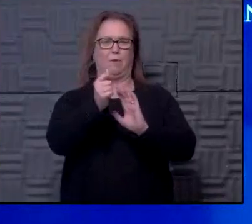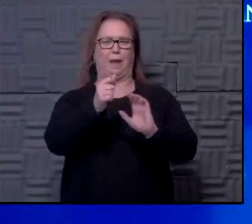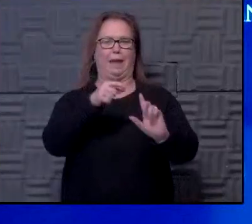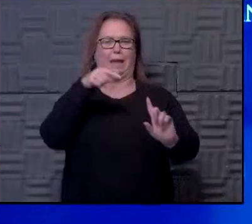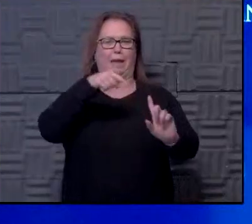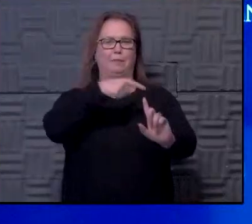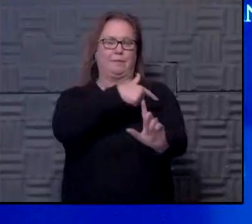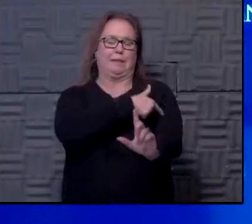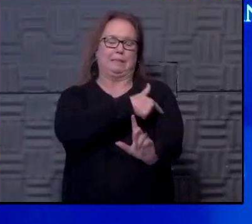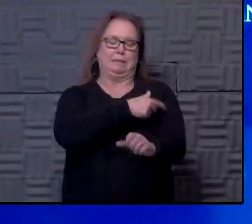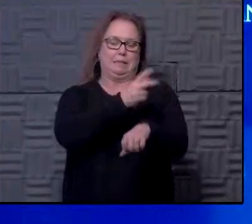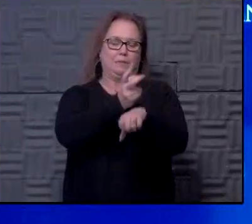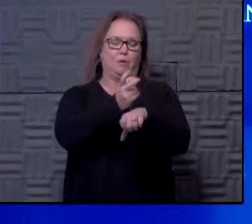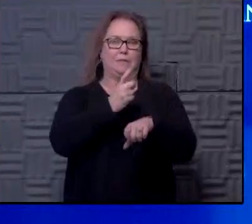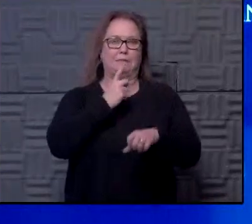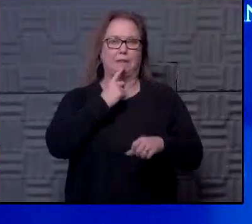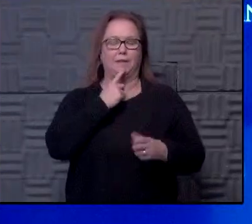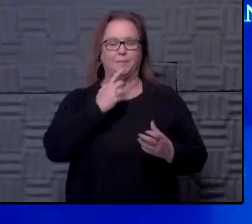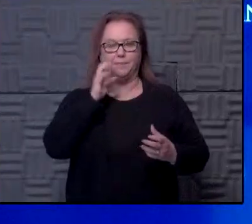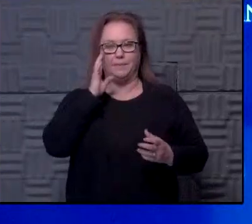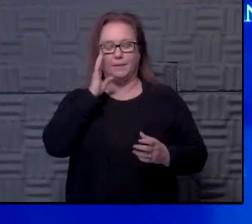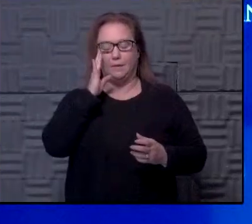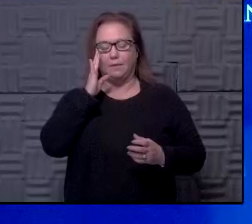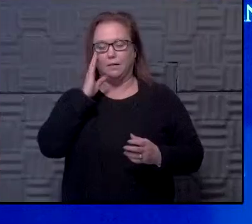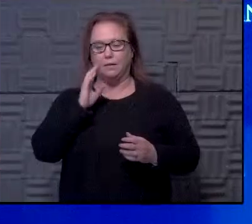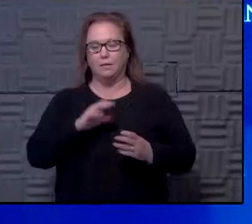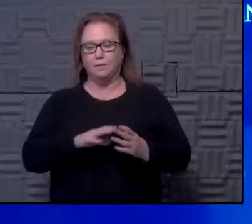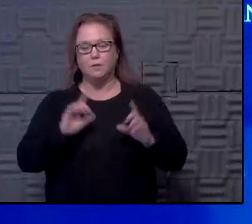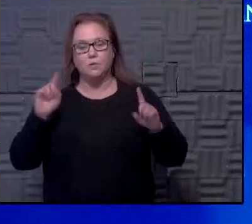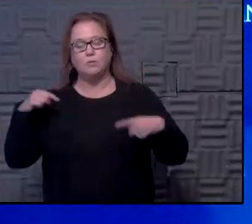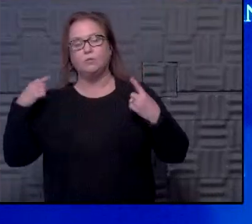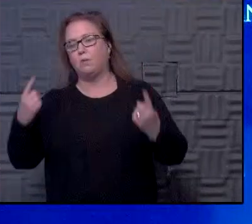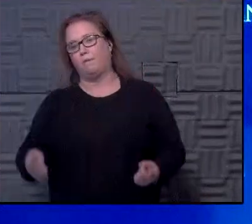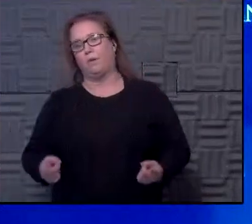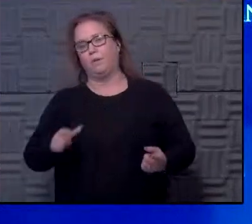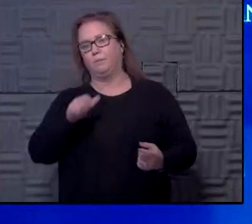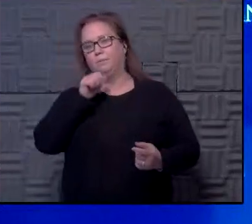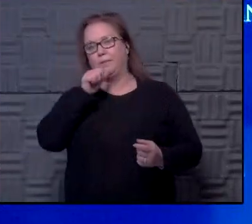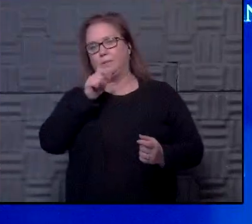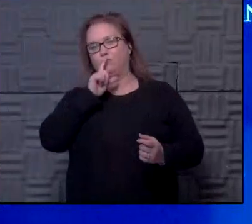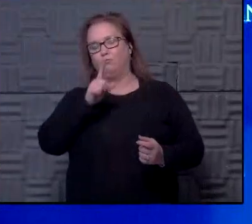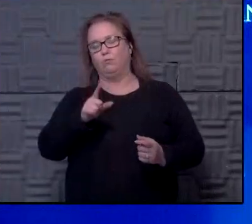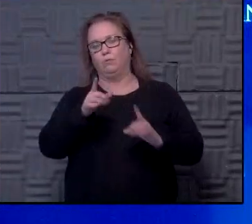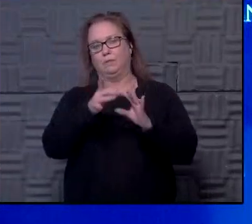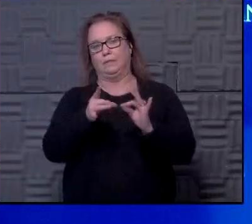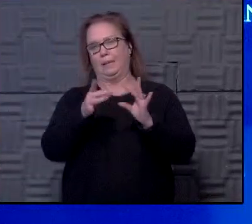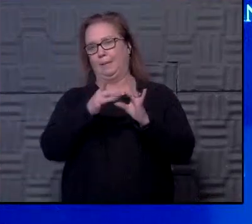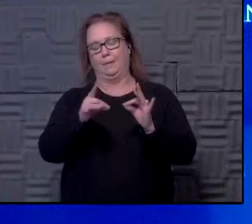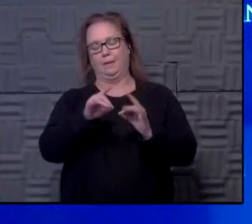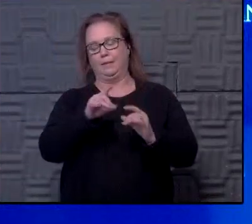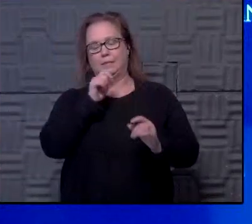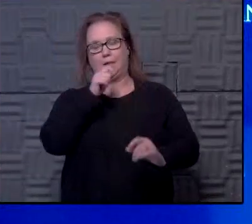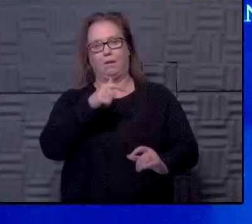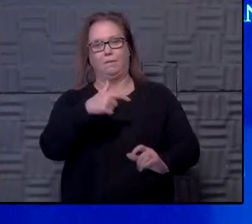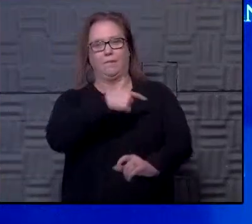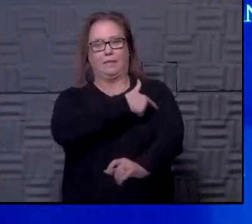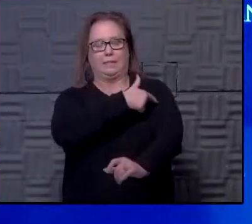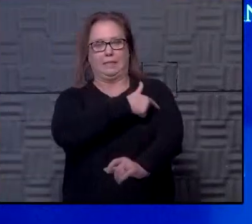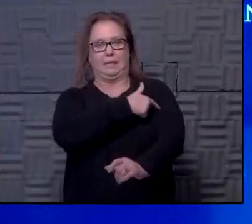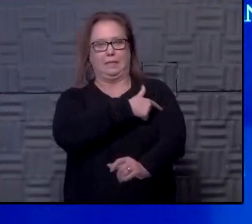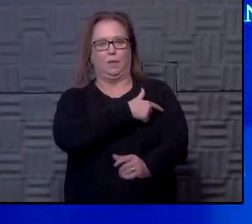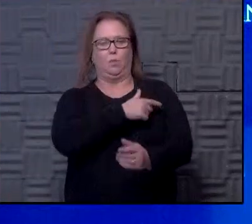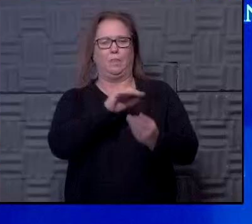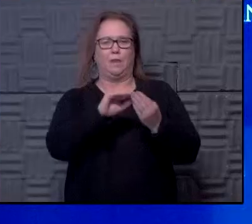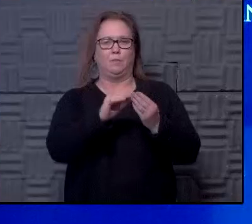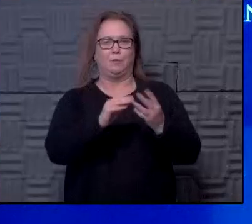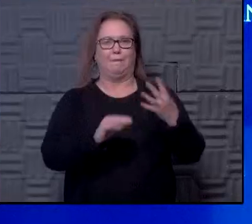know. And so far what they've concluded is that is not a true statement, that was not caused by the vaccine. And when the numbers are low